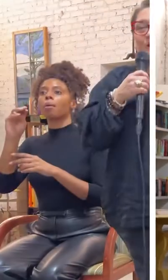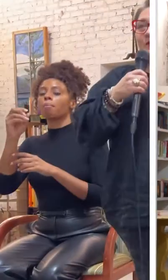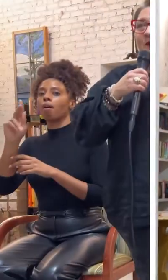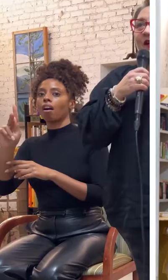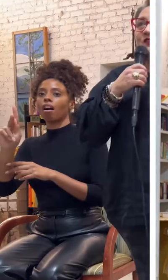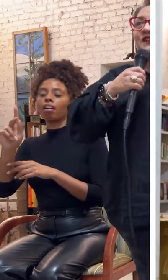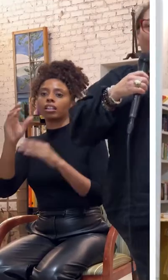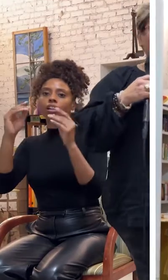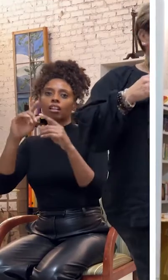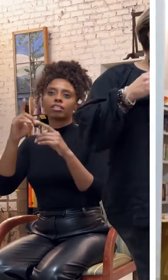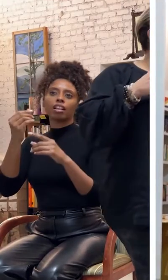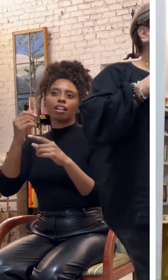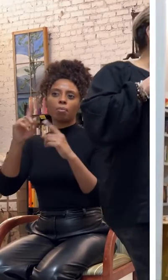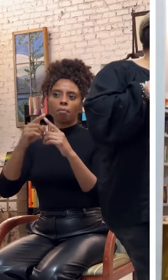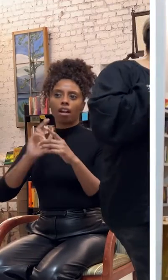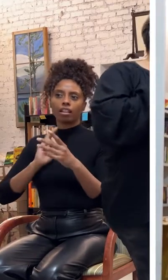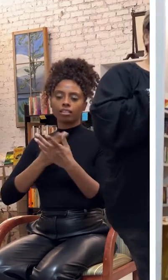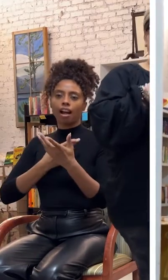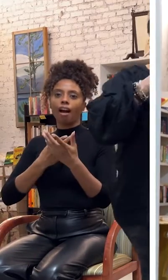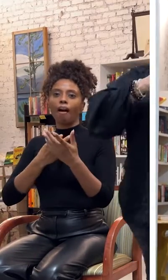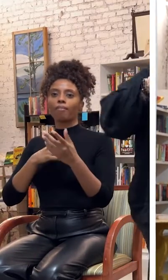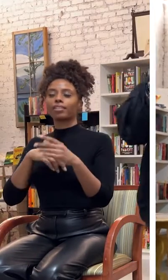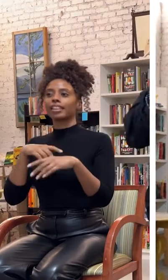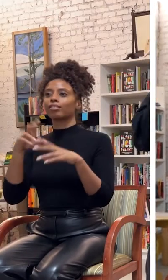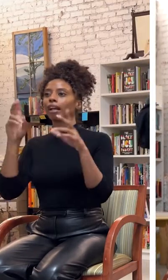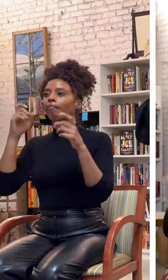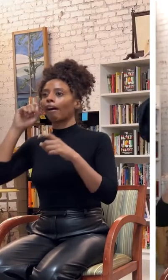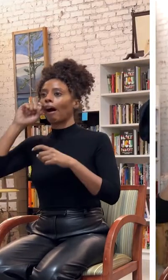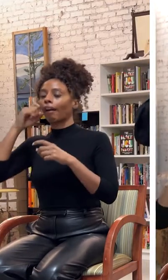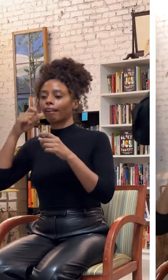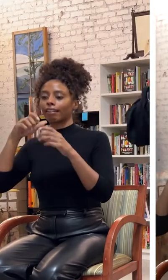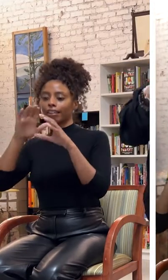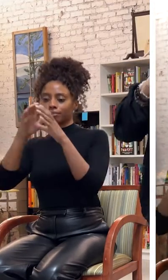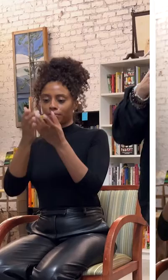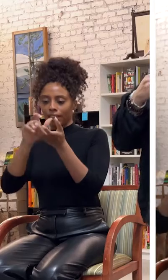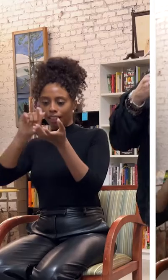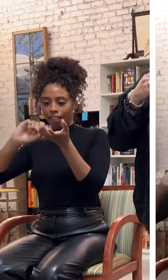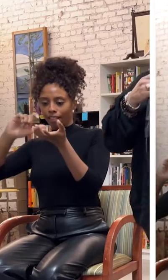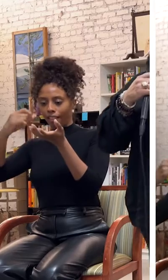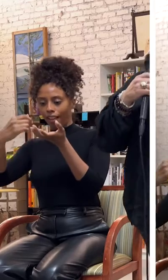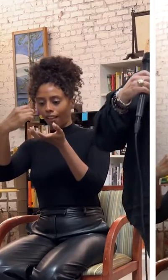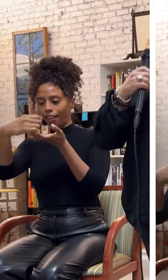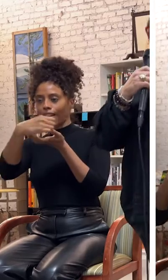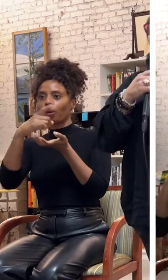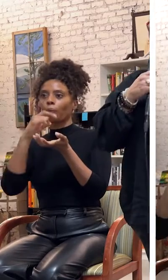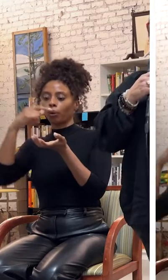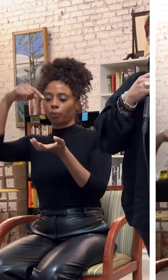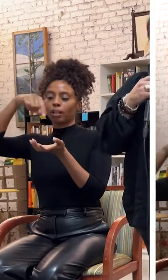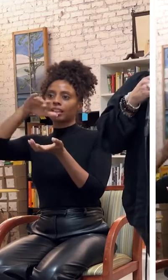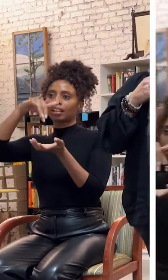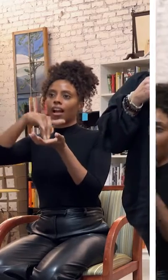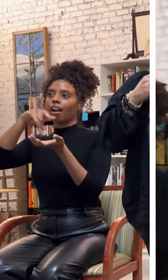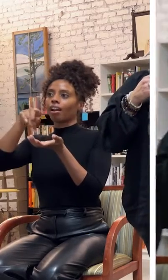us a little bit about ourselves and how to peel the onion. That was like the main thing, that peel the onion. Who are you? And dealing with